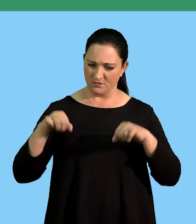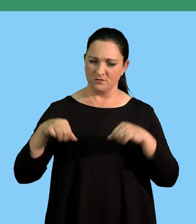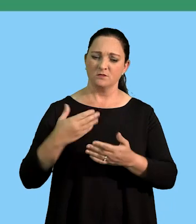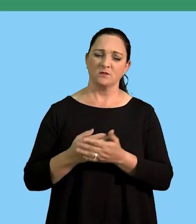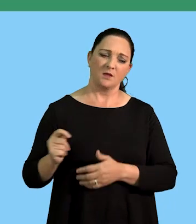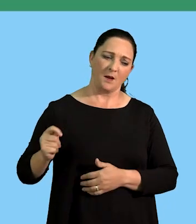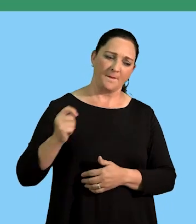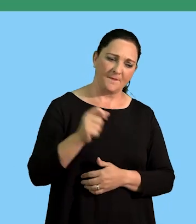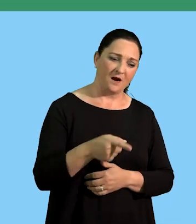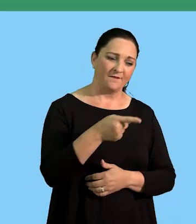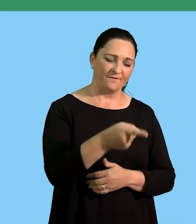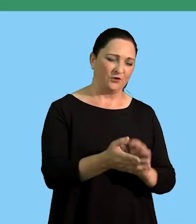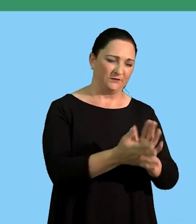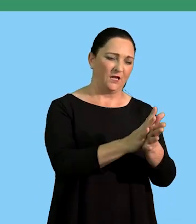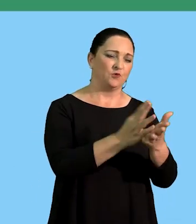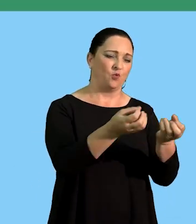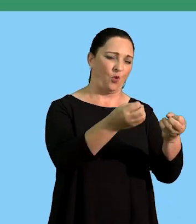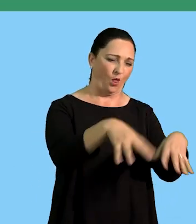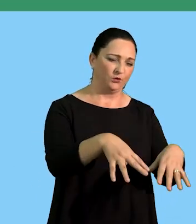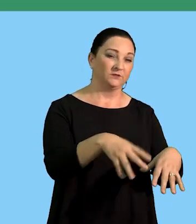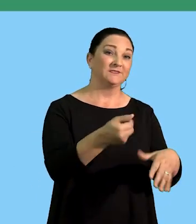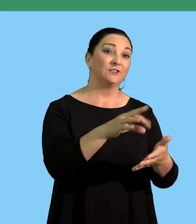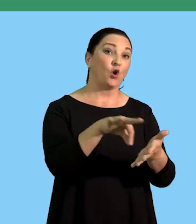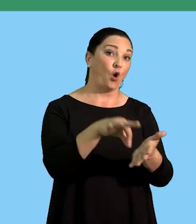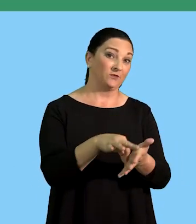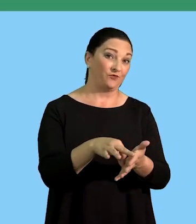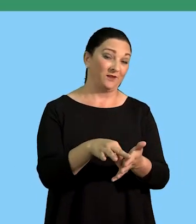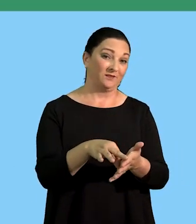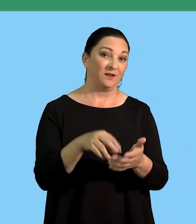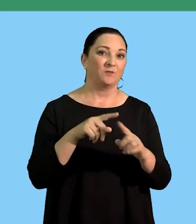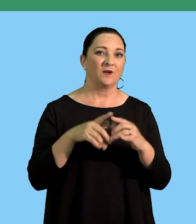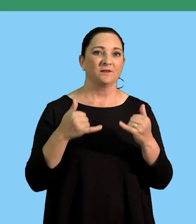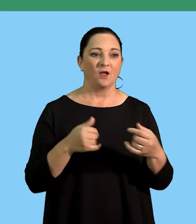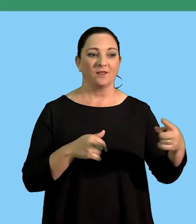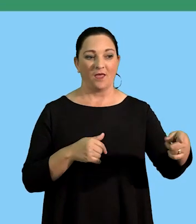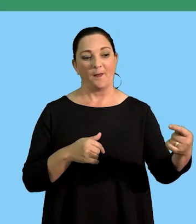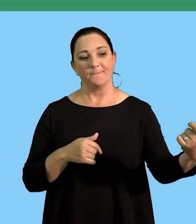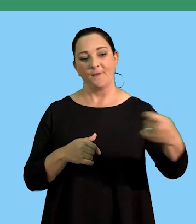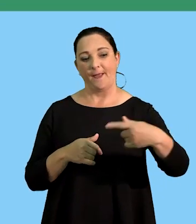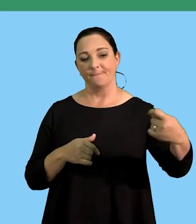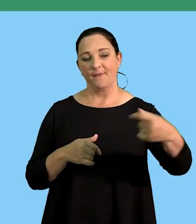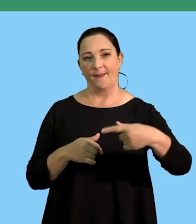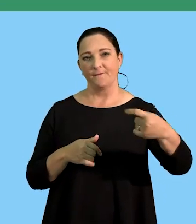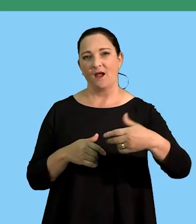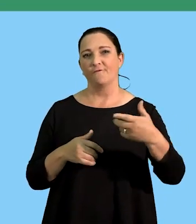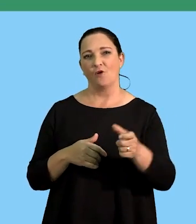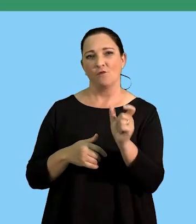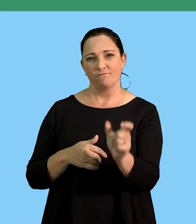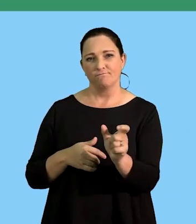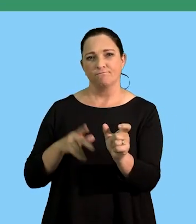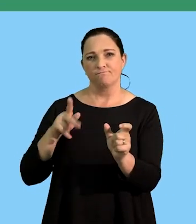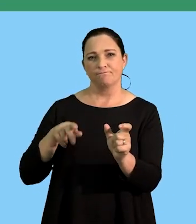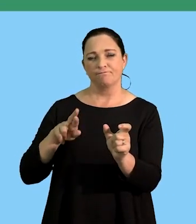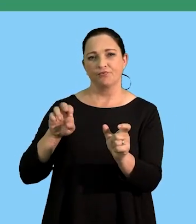damage or loss specified in the insurance contract in return for premiums paid by the